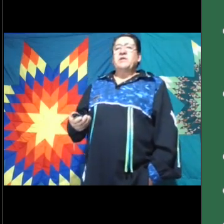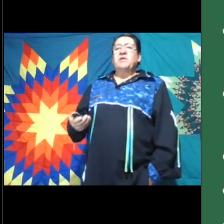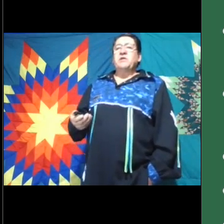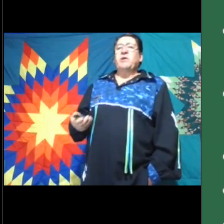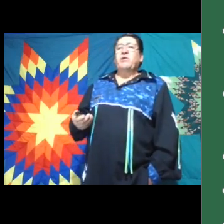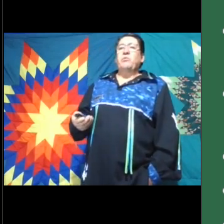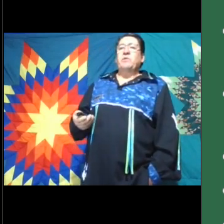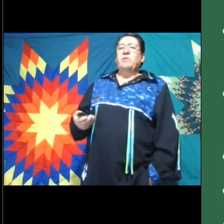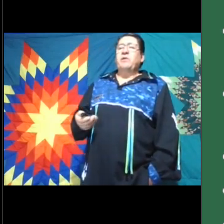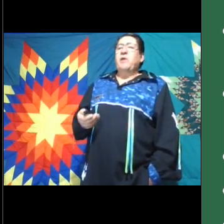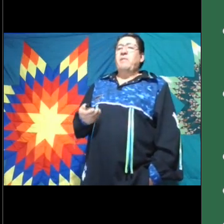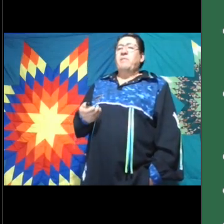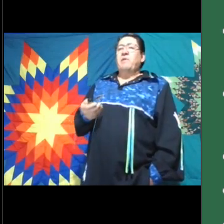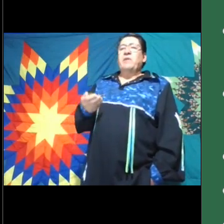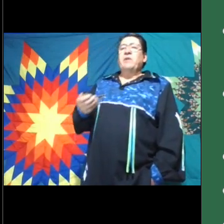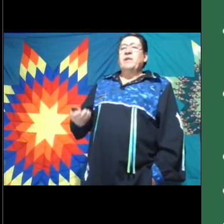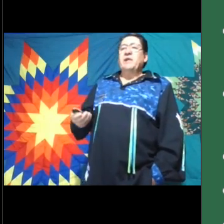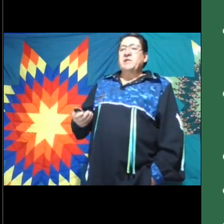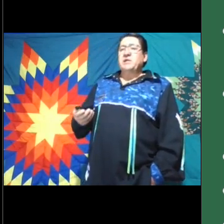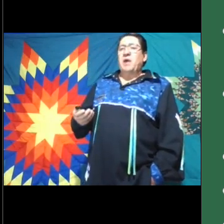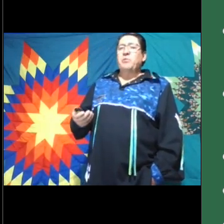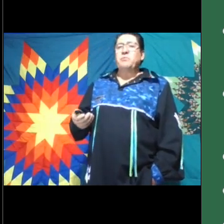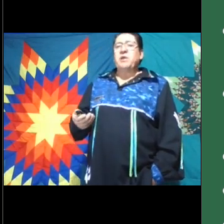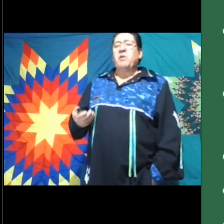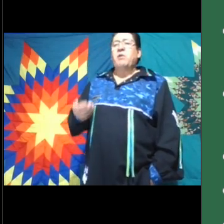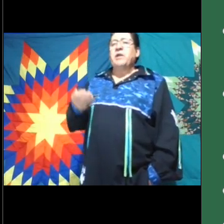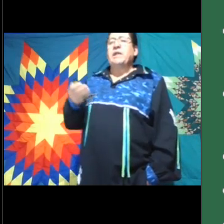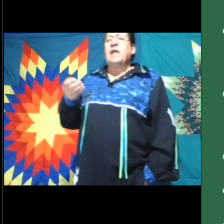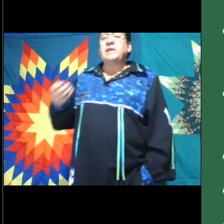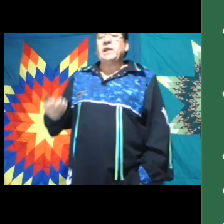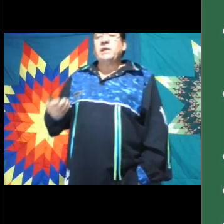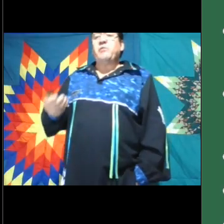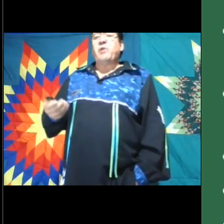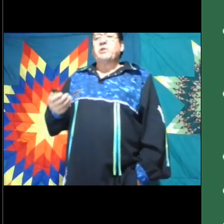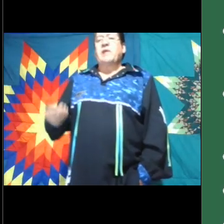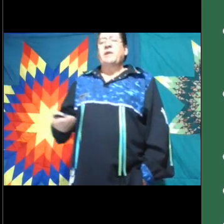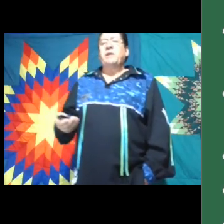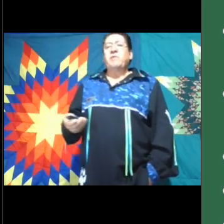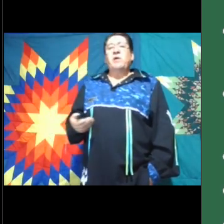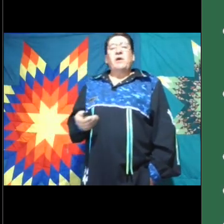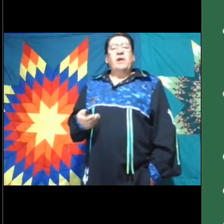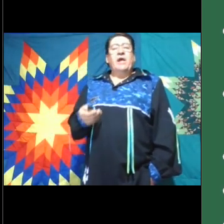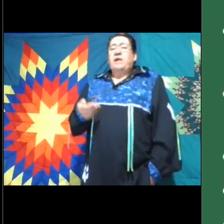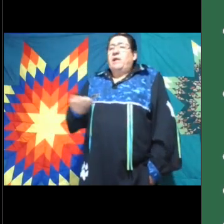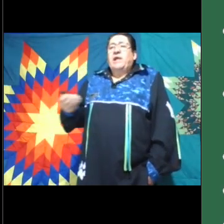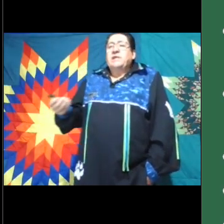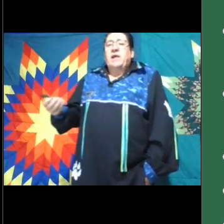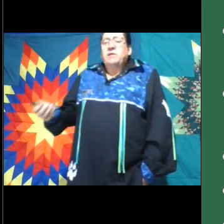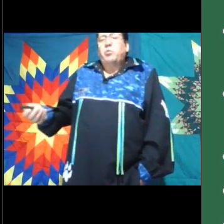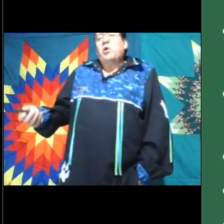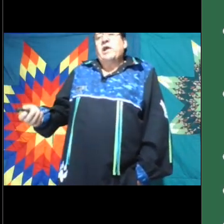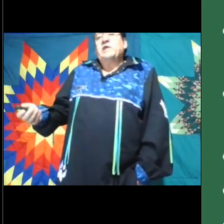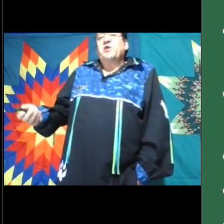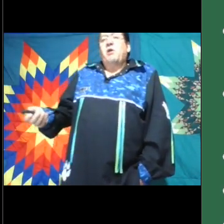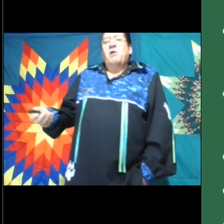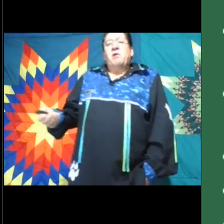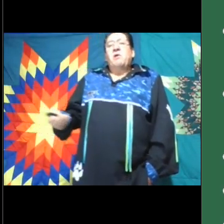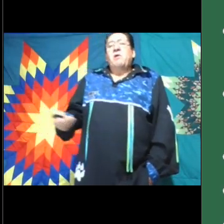to Indigenous recruitment? Do you have an Indigenous ombudsman or a designated representative that could, like I said,